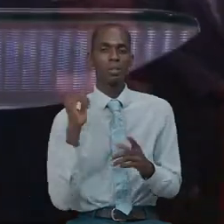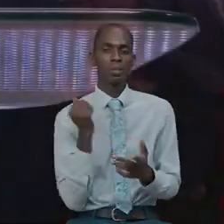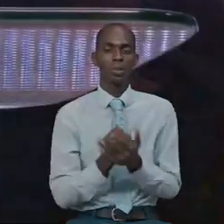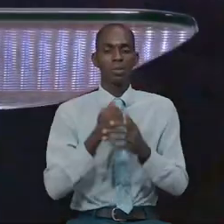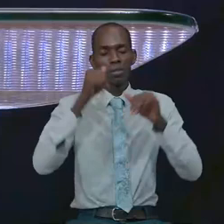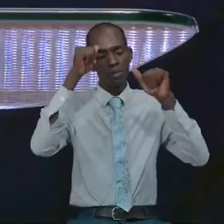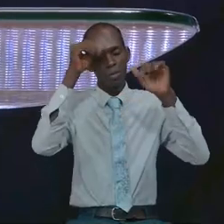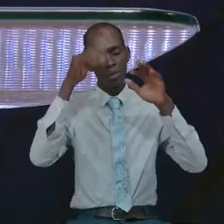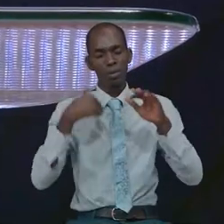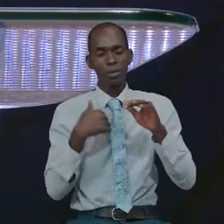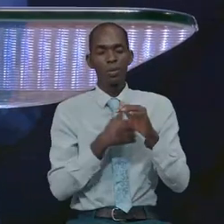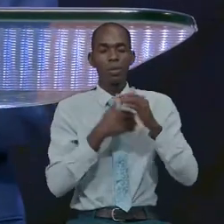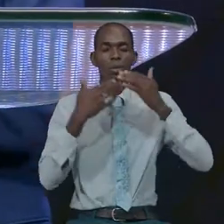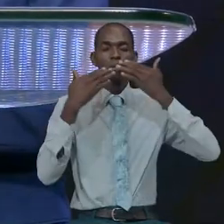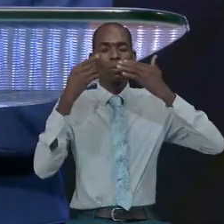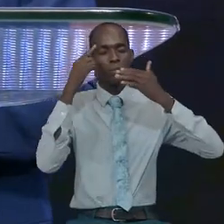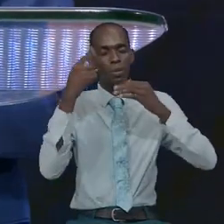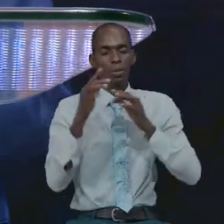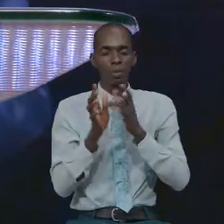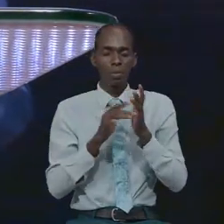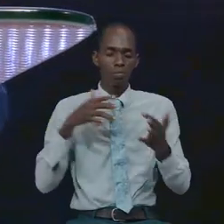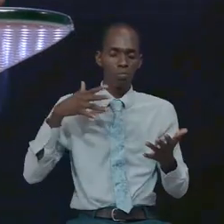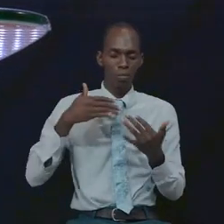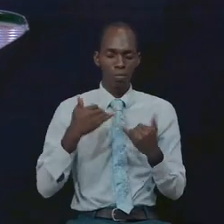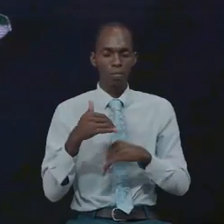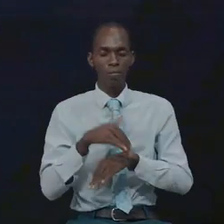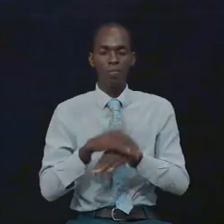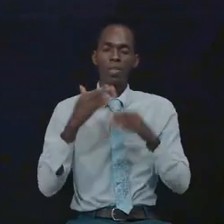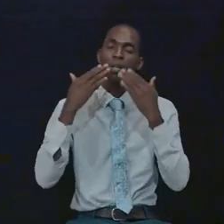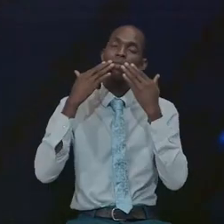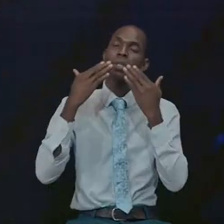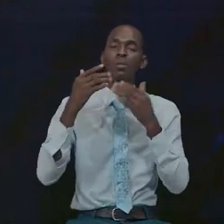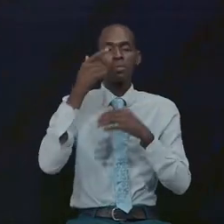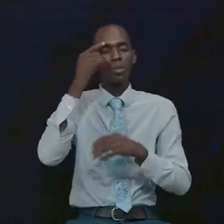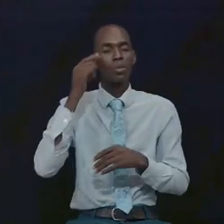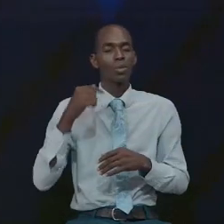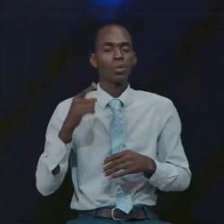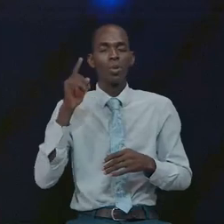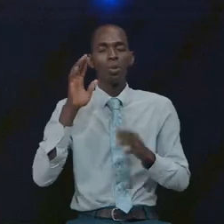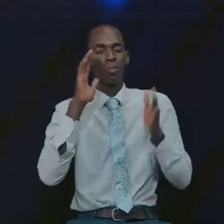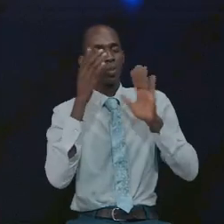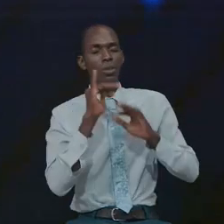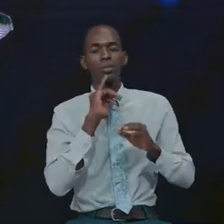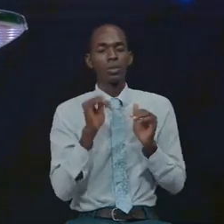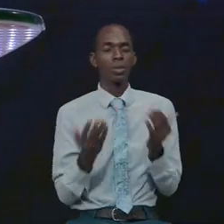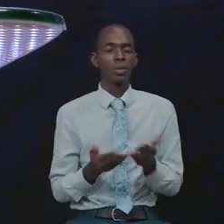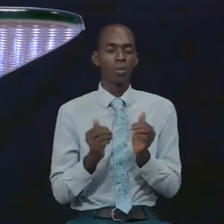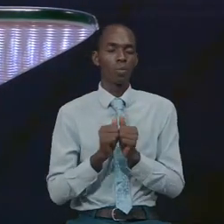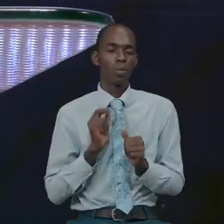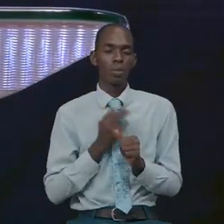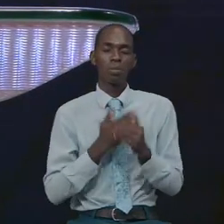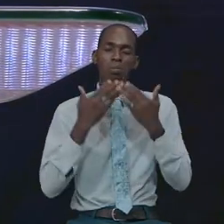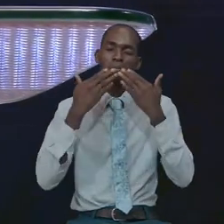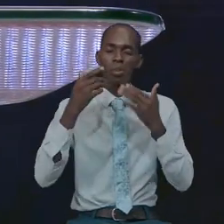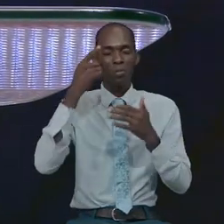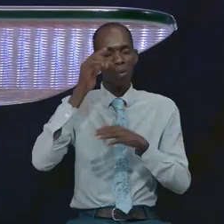Father, we thank you for the Bible study tonight. We thank you because you are present here with us. And we thank you for all those